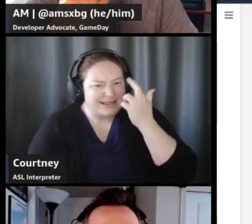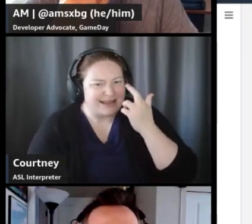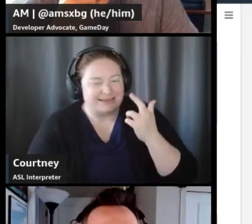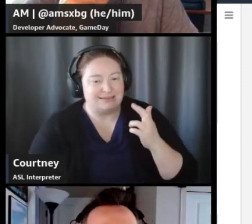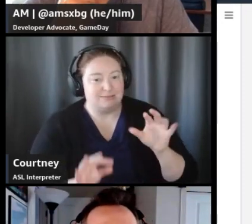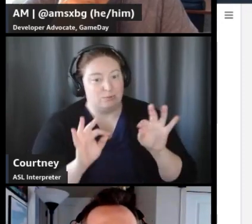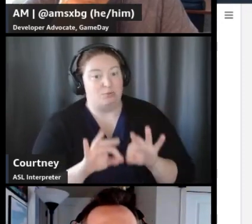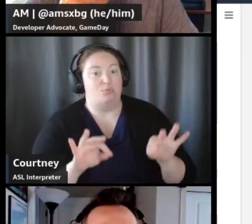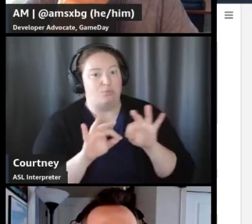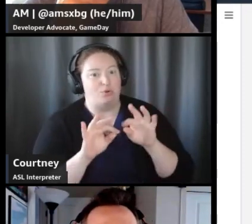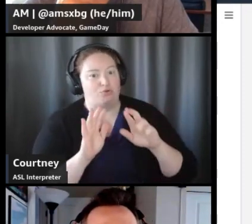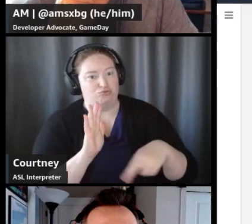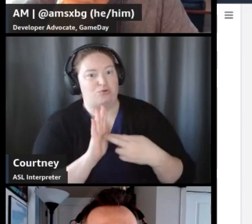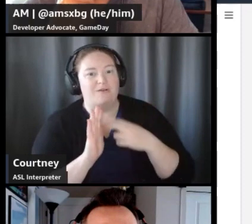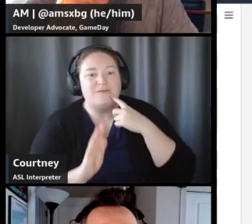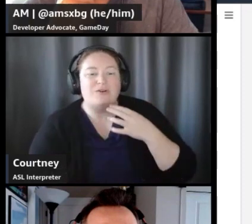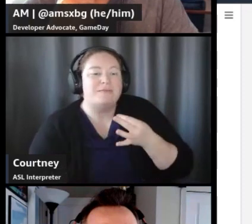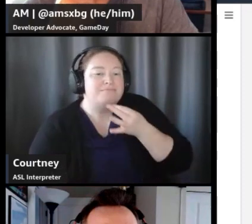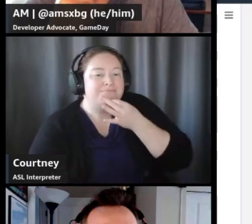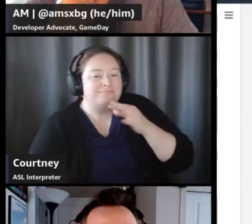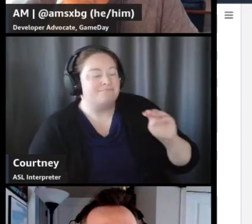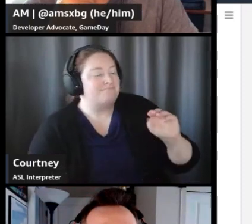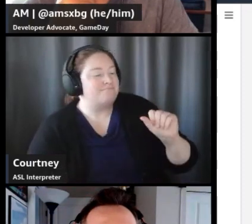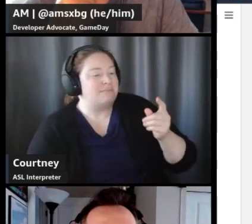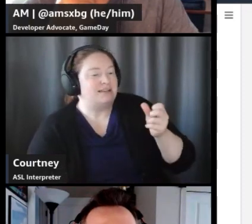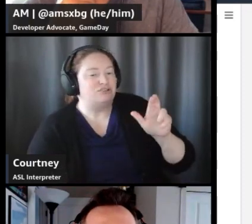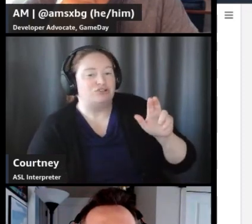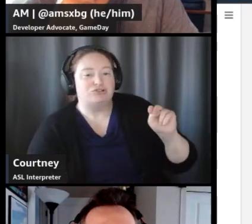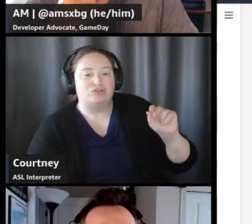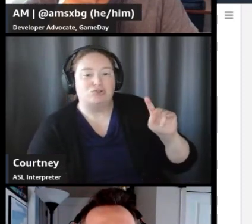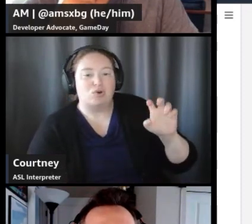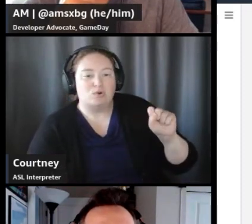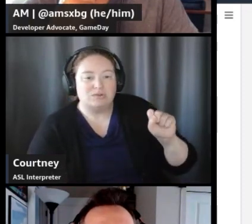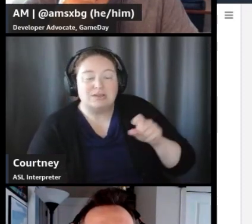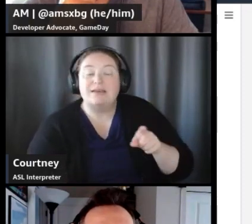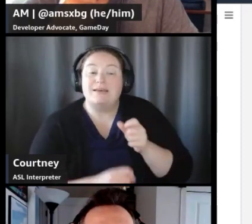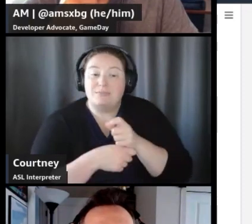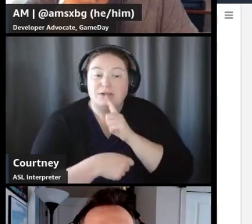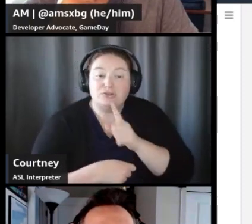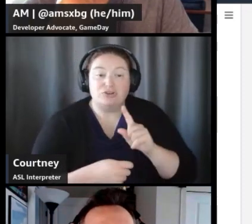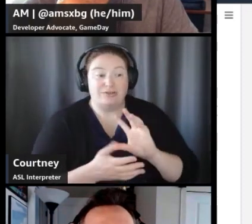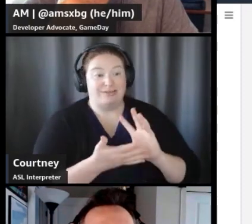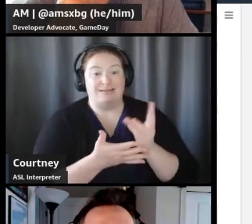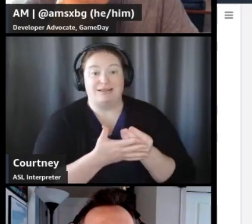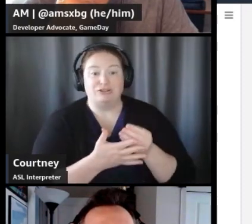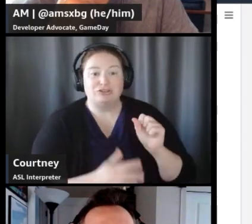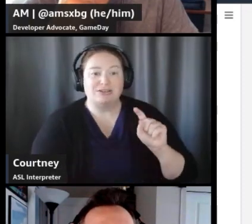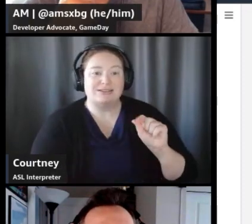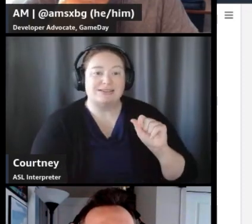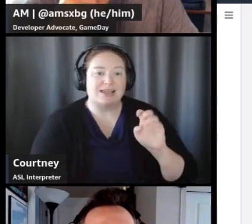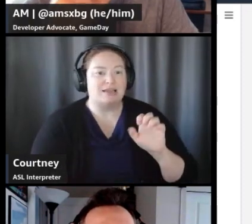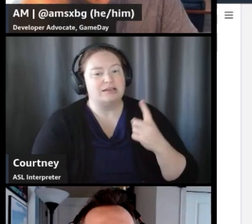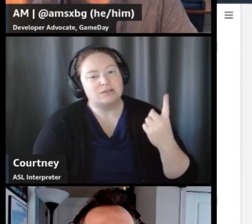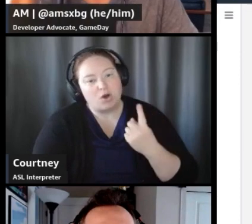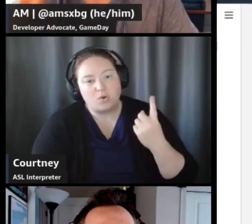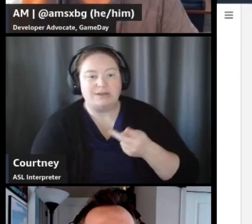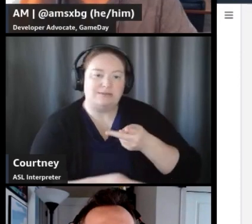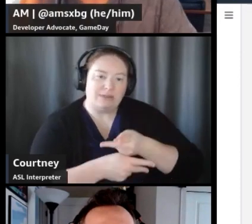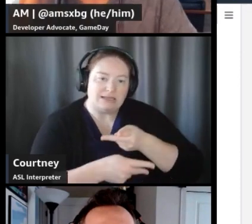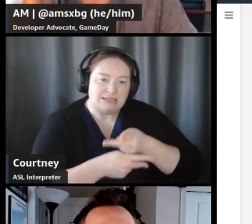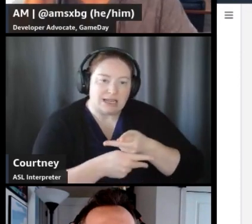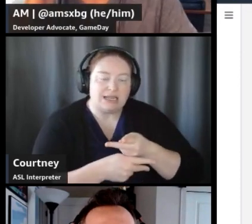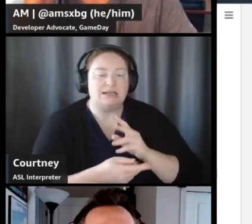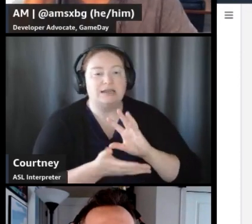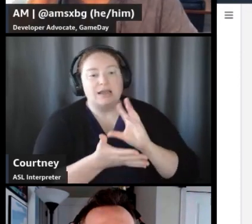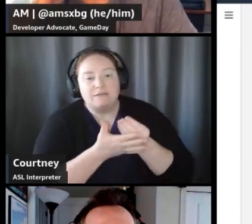role the master nodes play. They essentially ensure that the cluster state is always maintained, the cluster is always green, everything is